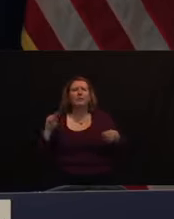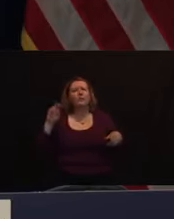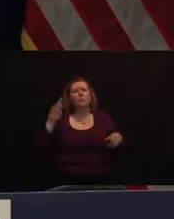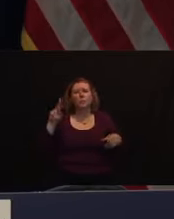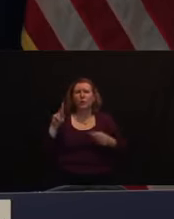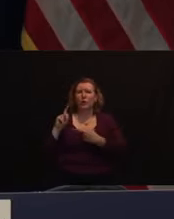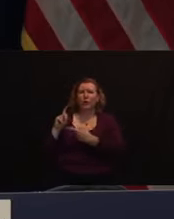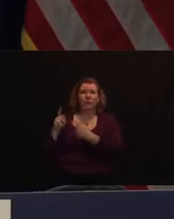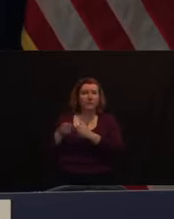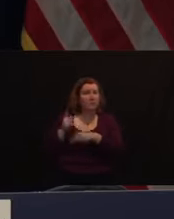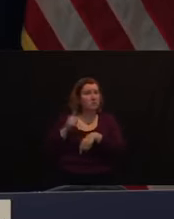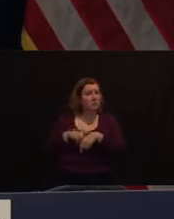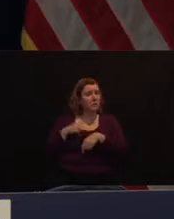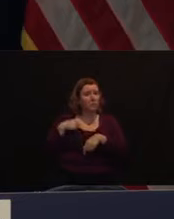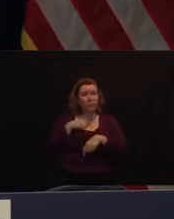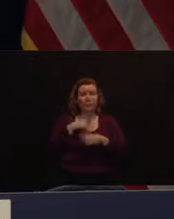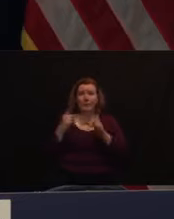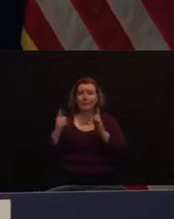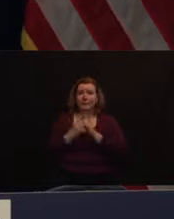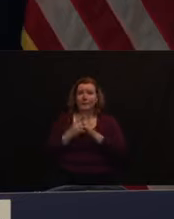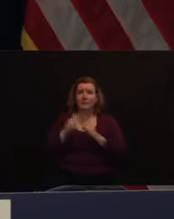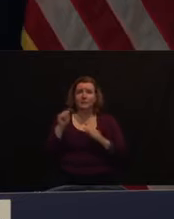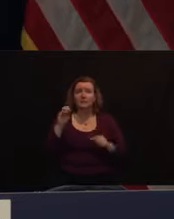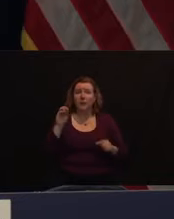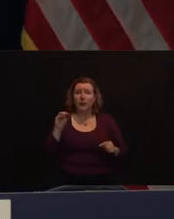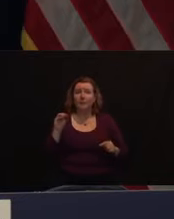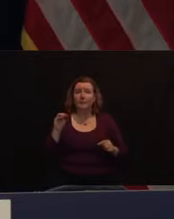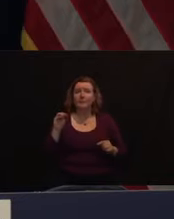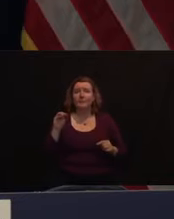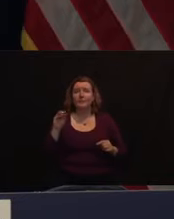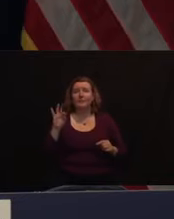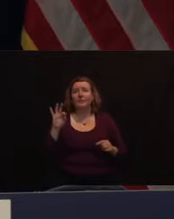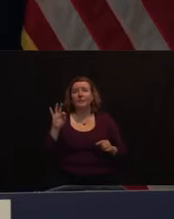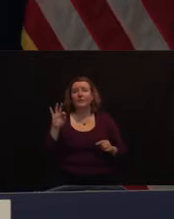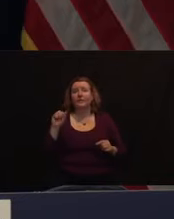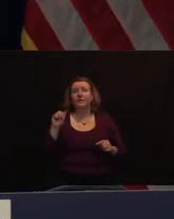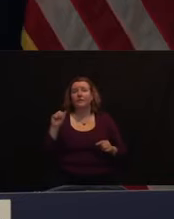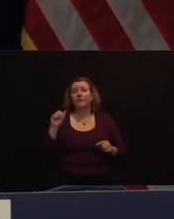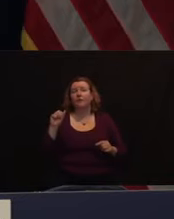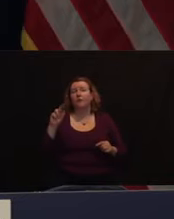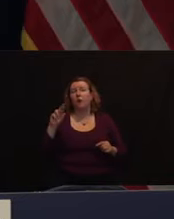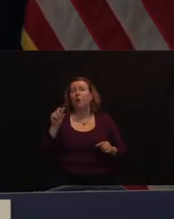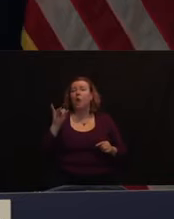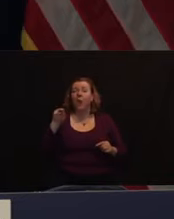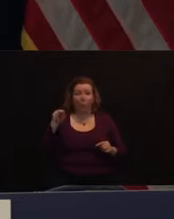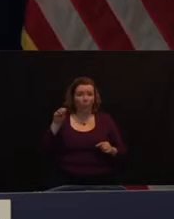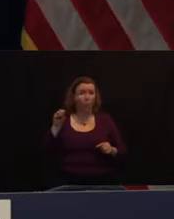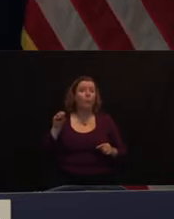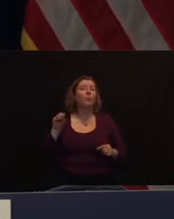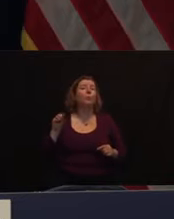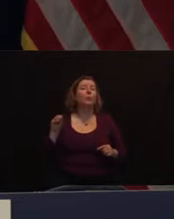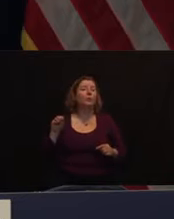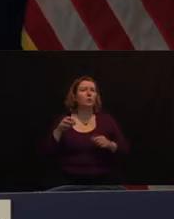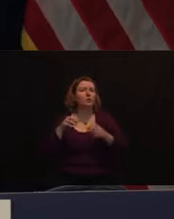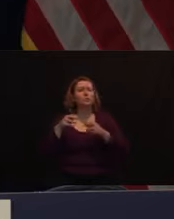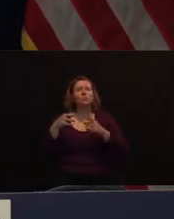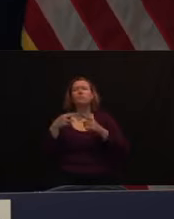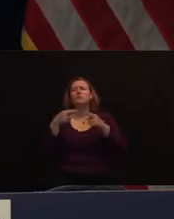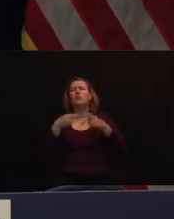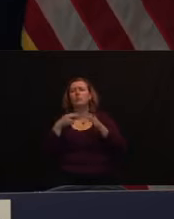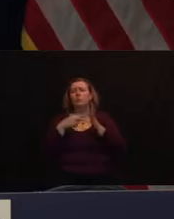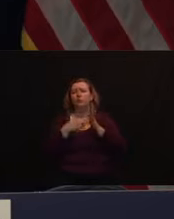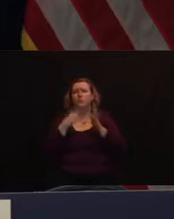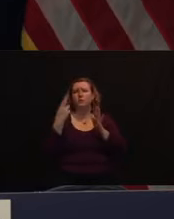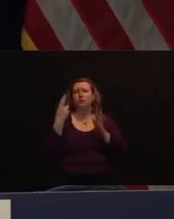first time that we got to meet Tom Fargione, who's the new FEMA Region 2 administrator. A ton of work's been done by him and his team,